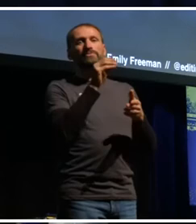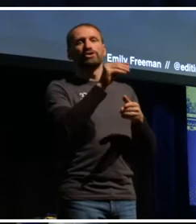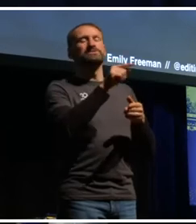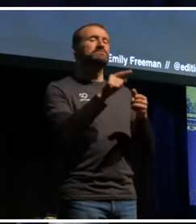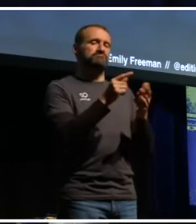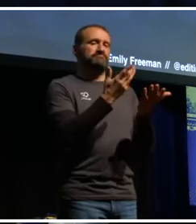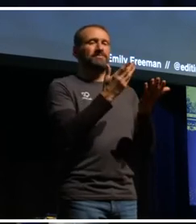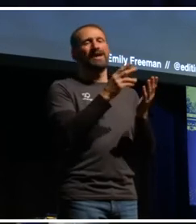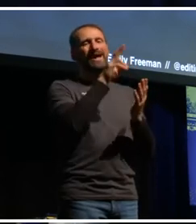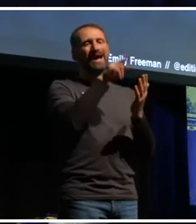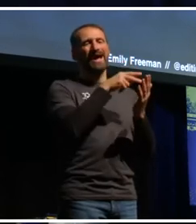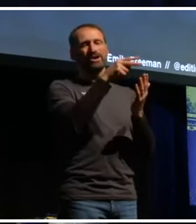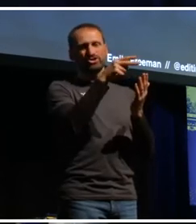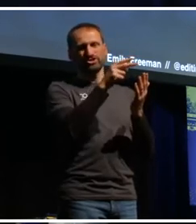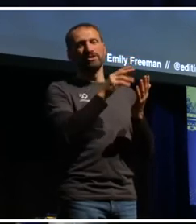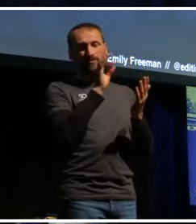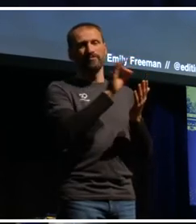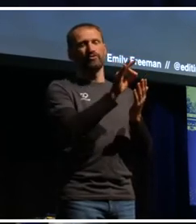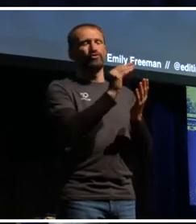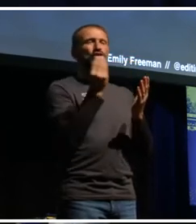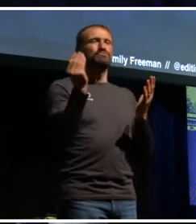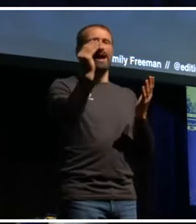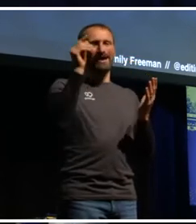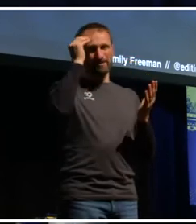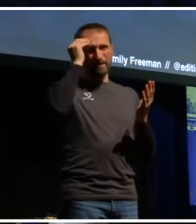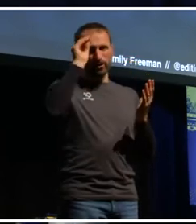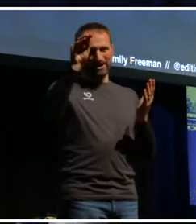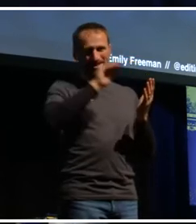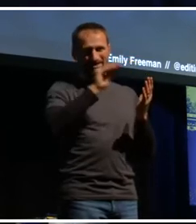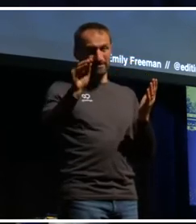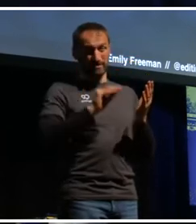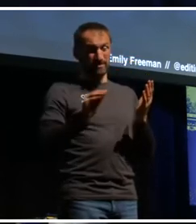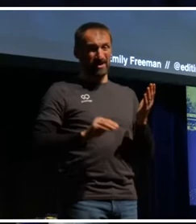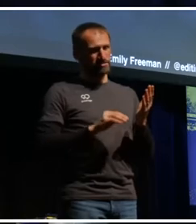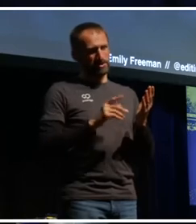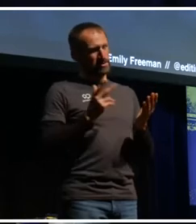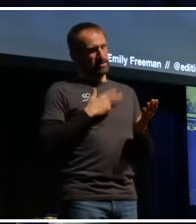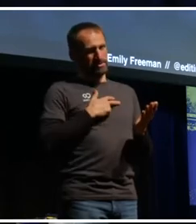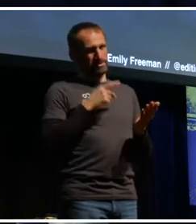property values in memory. And as you might imagine, that's pretty slow, getting that data.